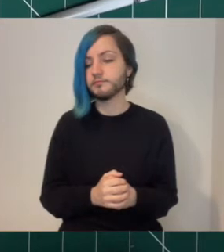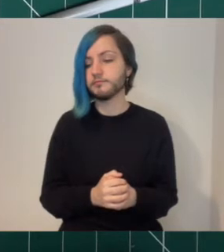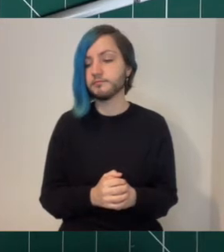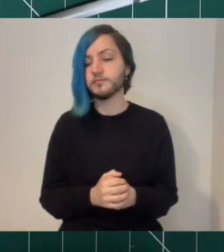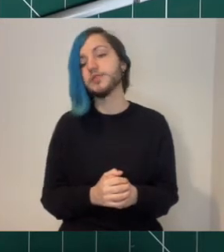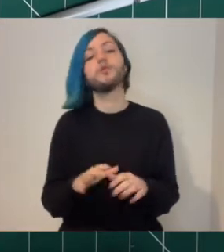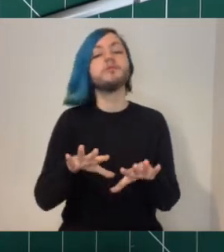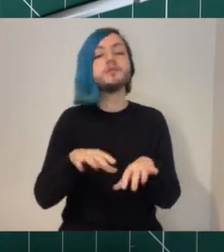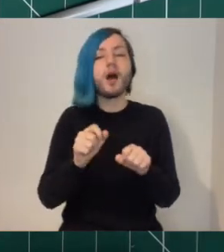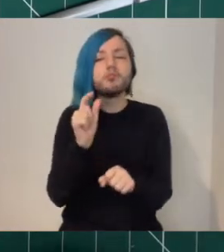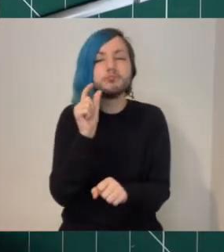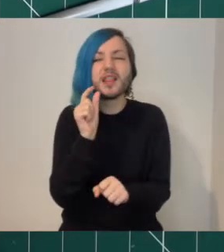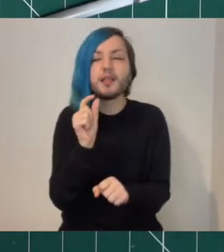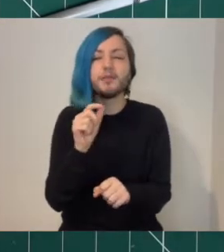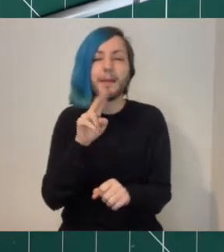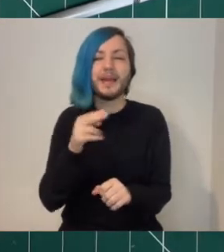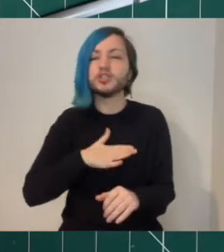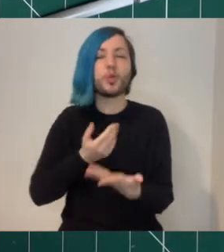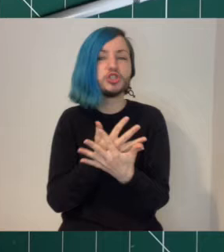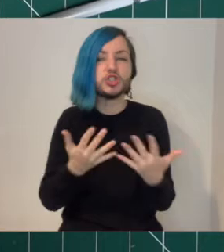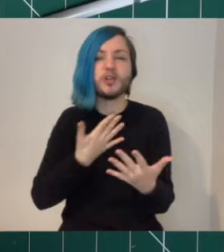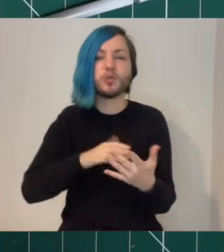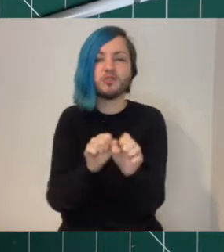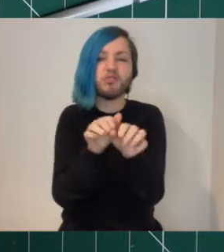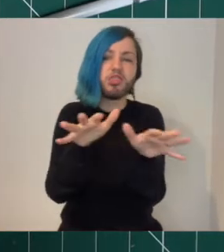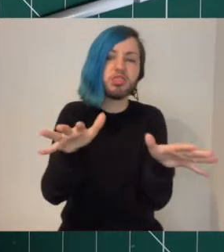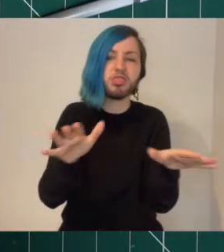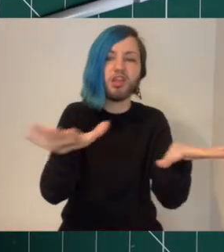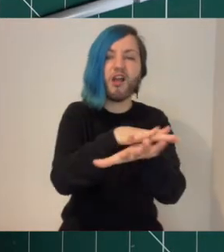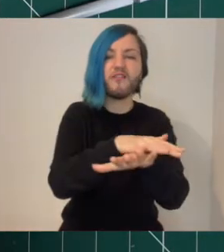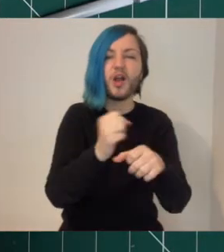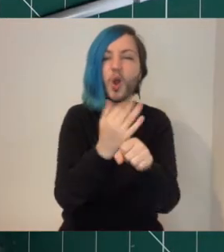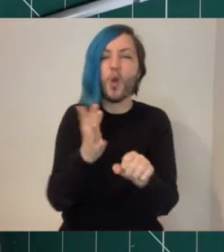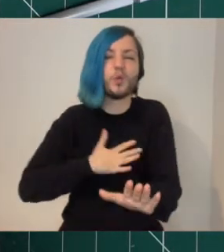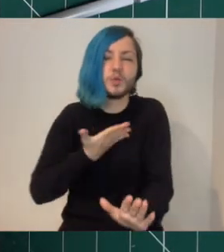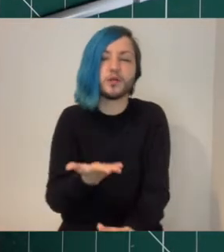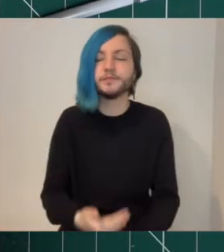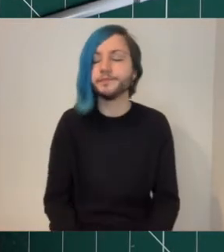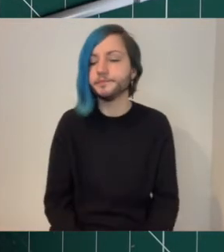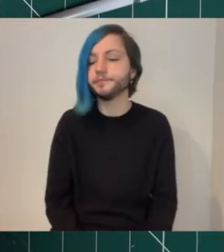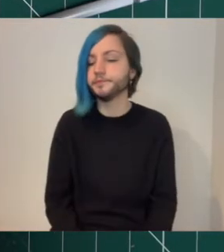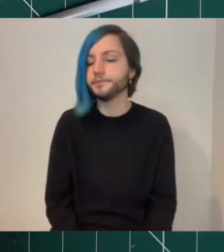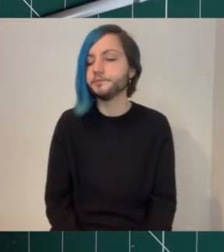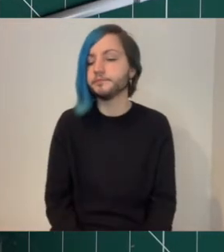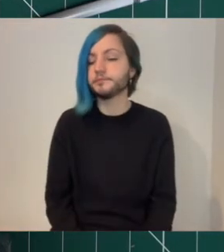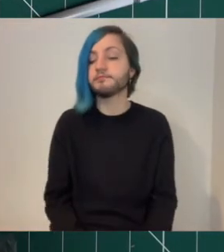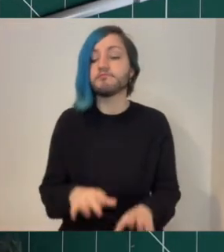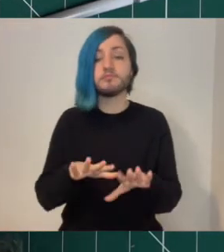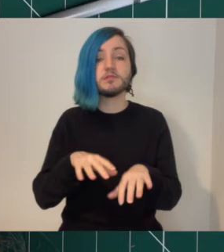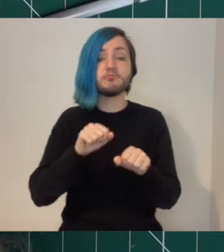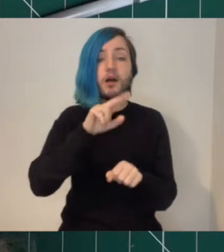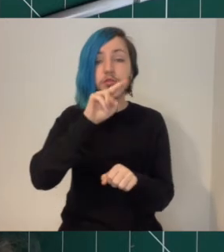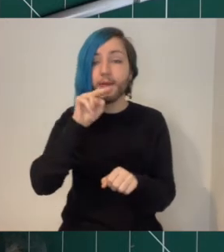again, start off with just a little bit of the paint because you don't want to get sort of it all over the gold leaf. And you just